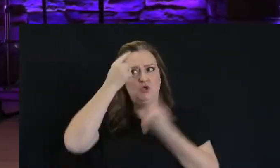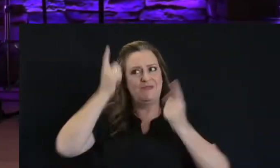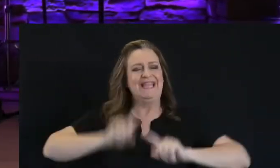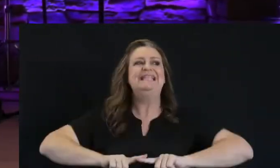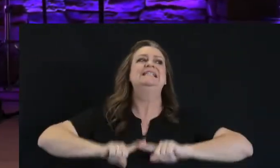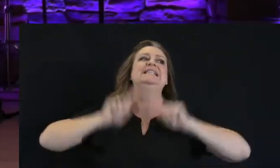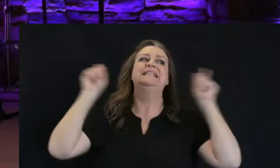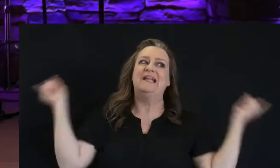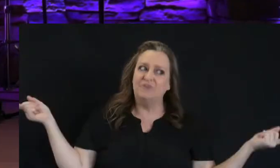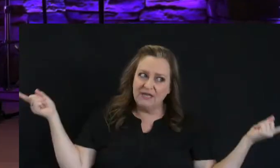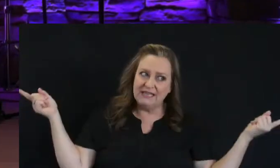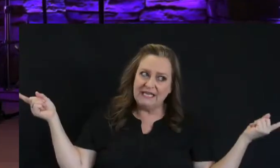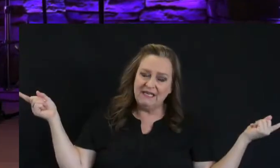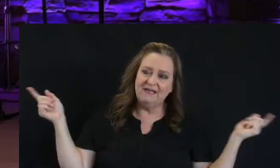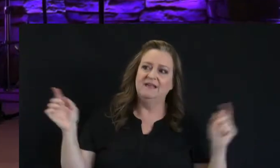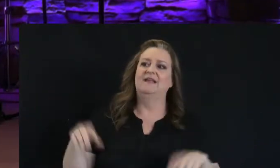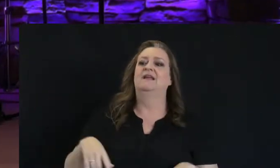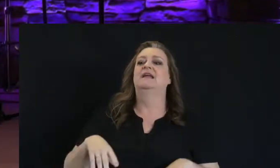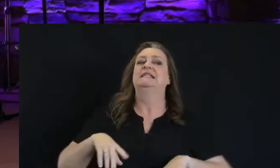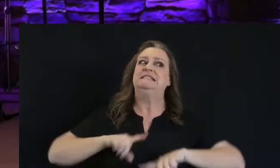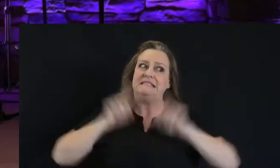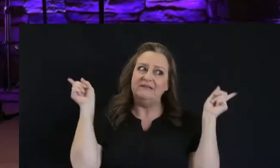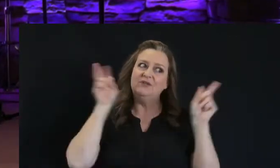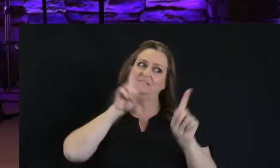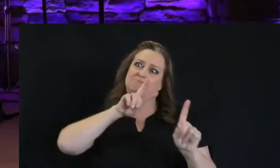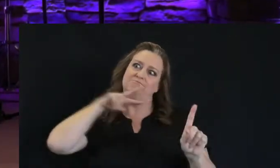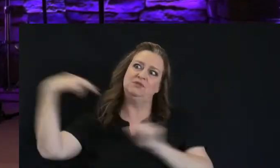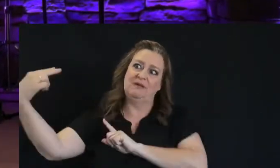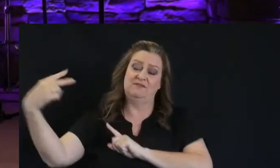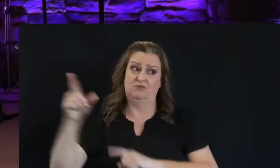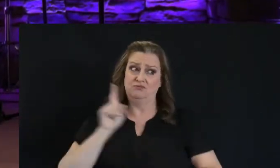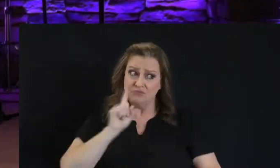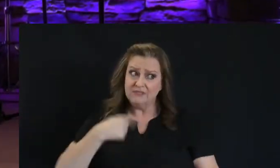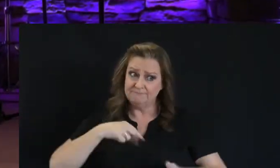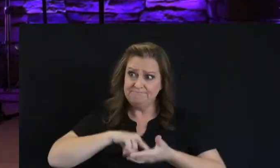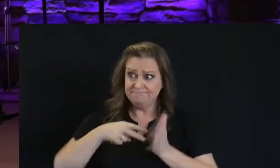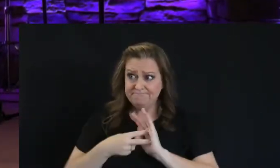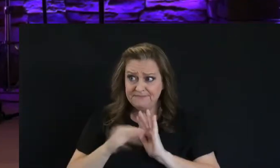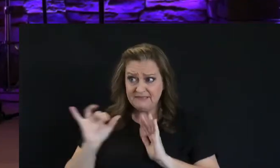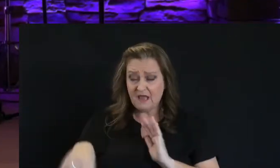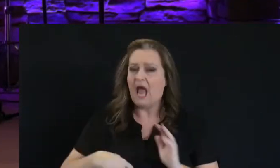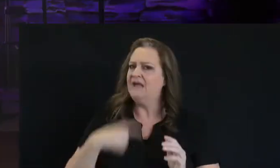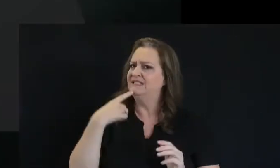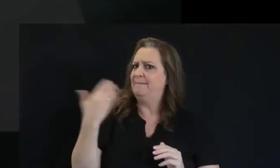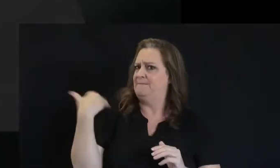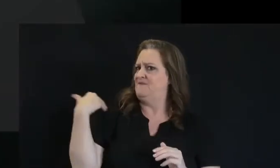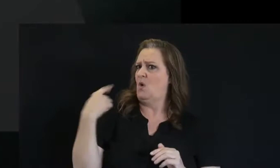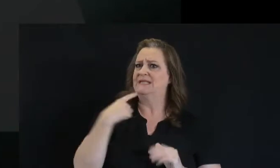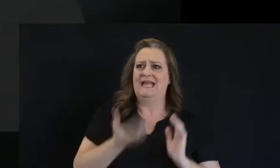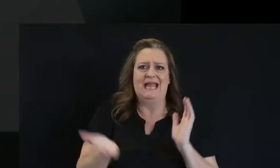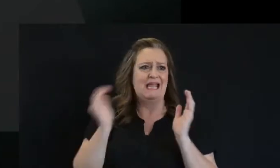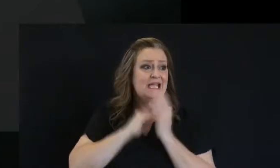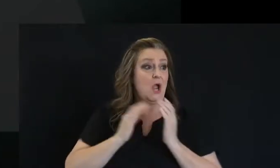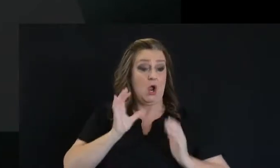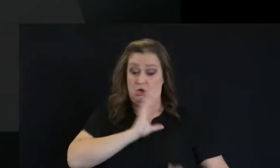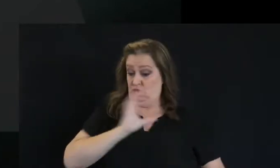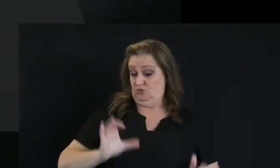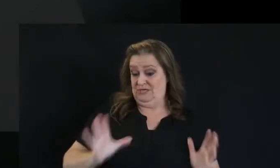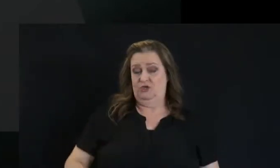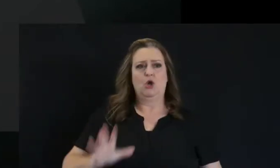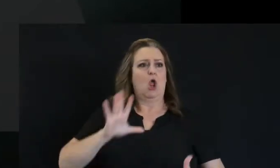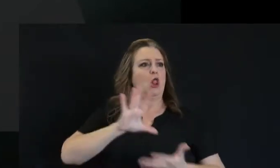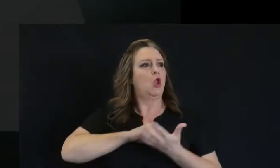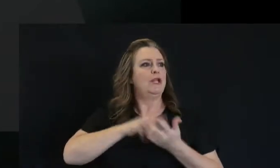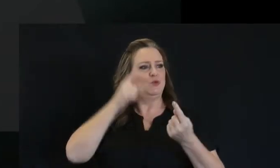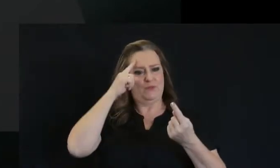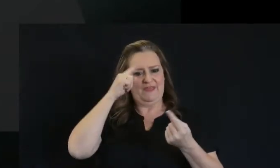different. It is learning to think different. I really do mean that. I've said it before, I'll say it again. Being a Christian is all about learning to think